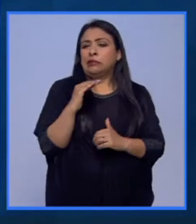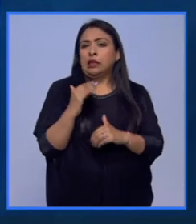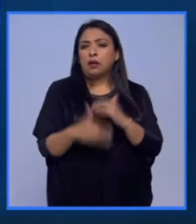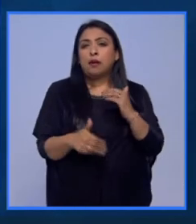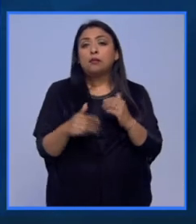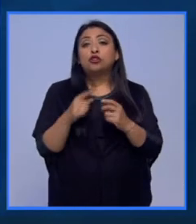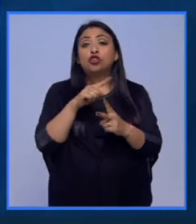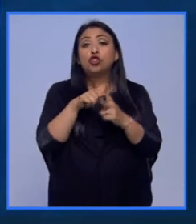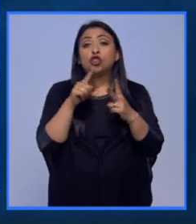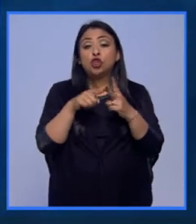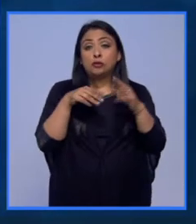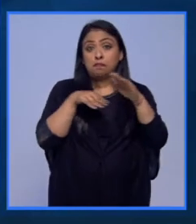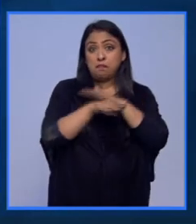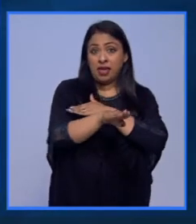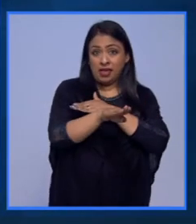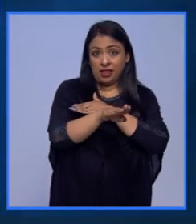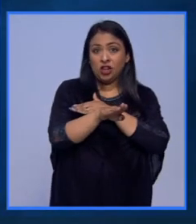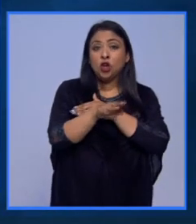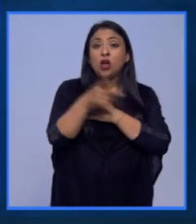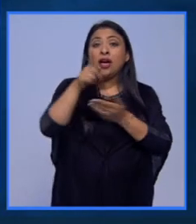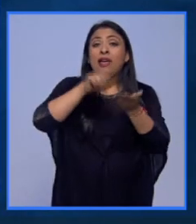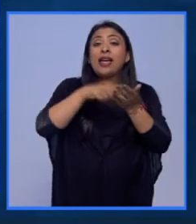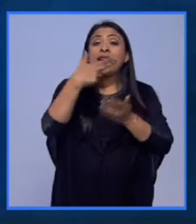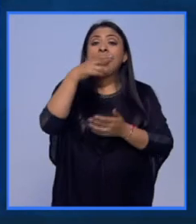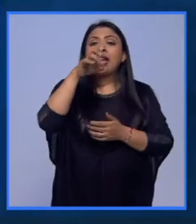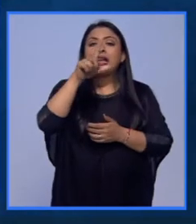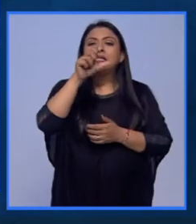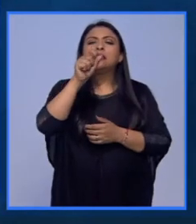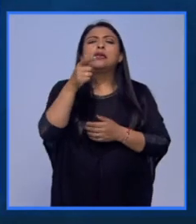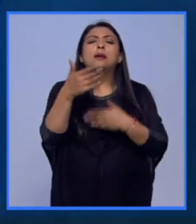in Helsinki, which should be opened in about a month.